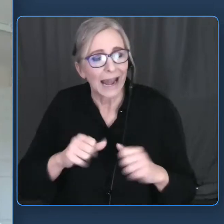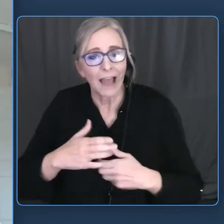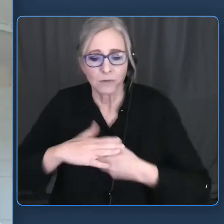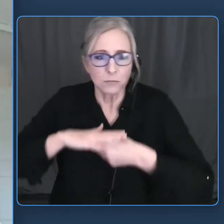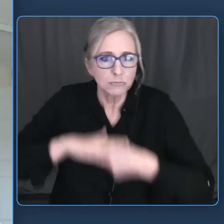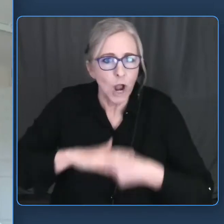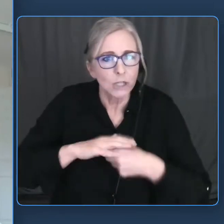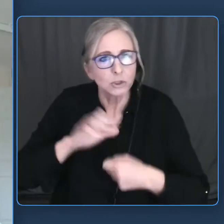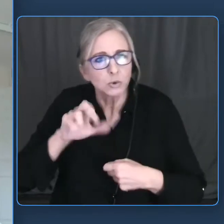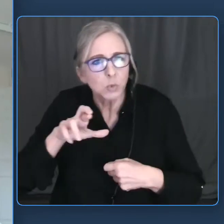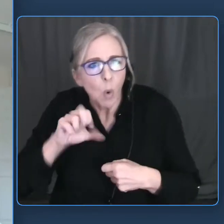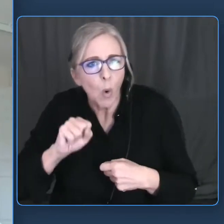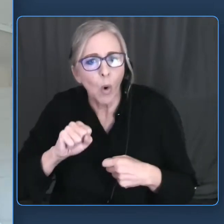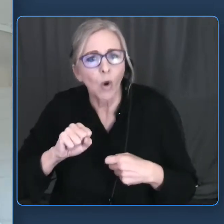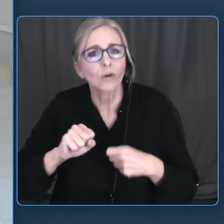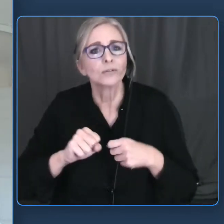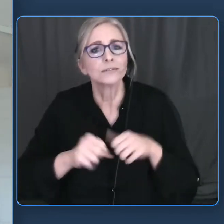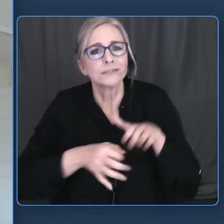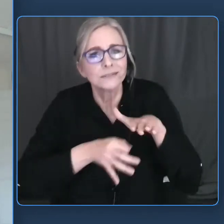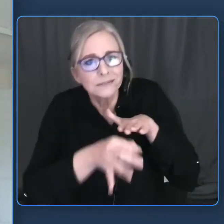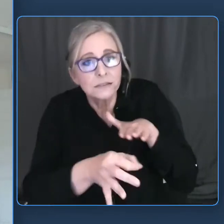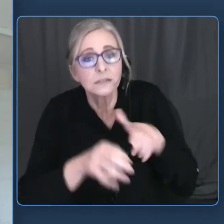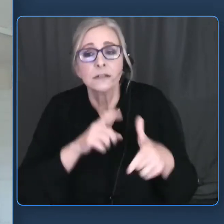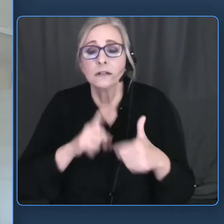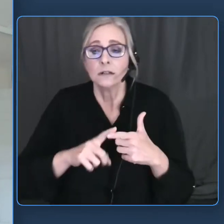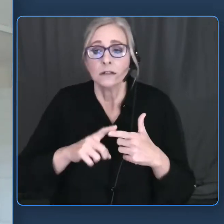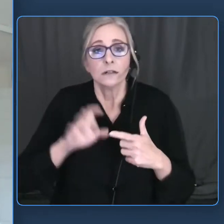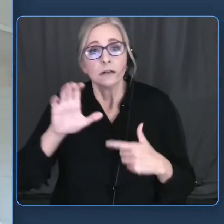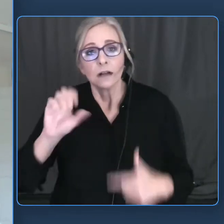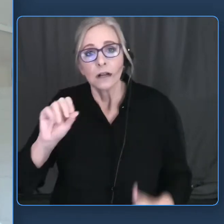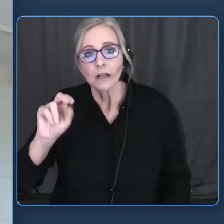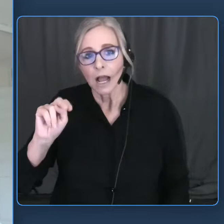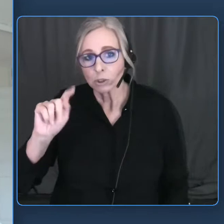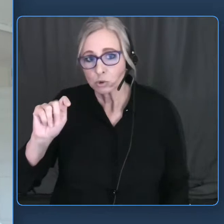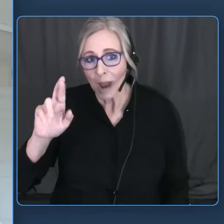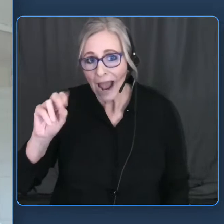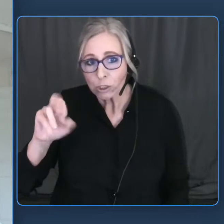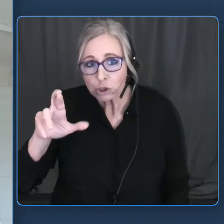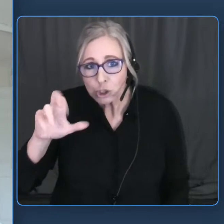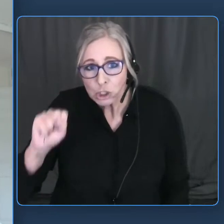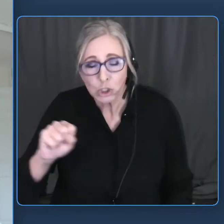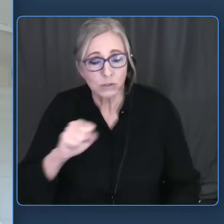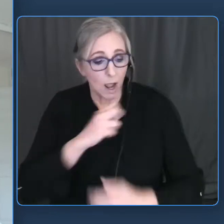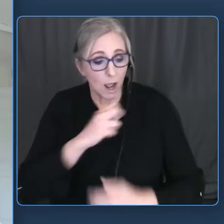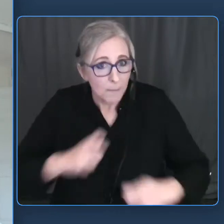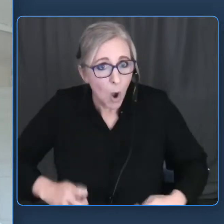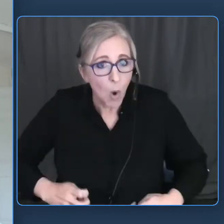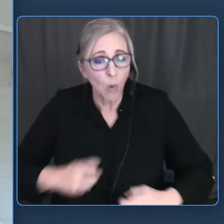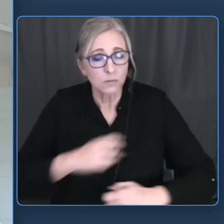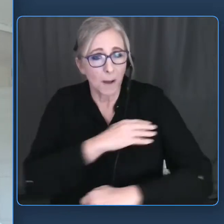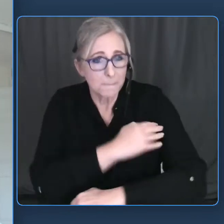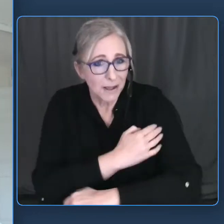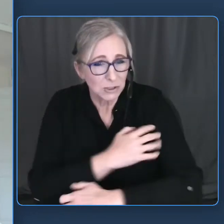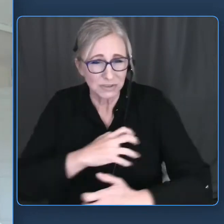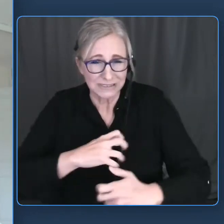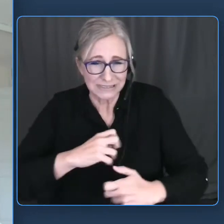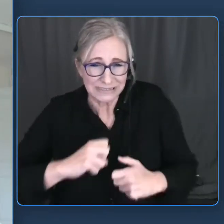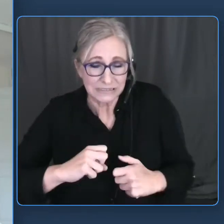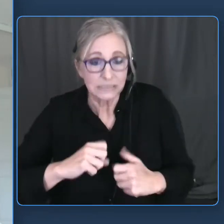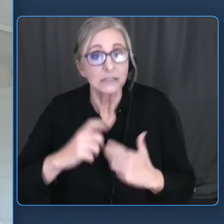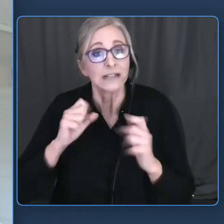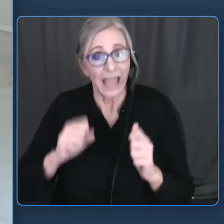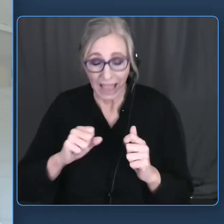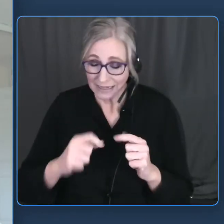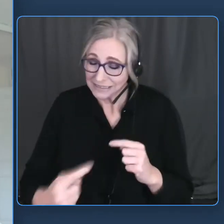pressure sores. We can develop contractures in our muscles or bones. We can get